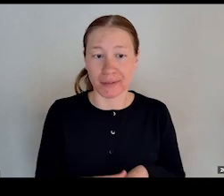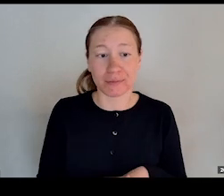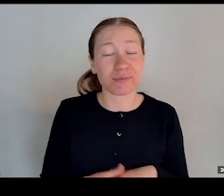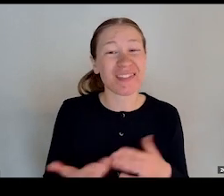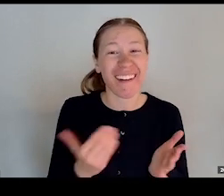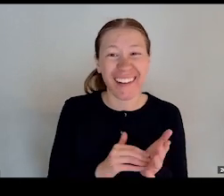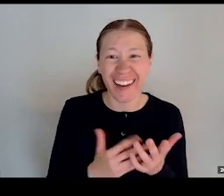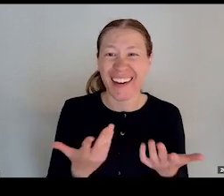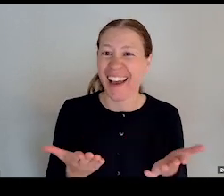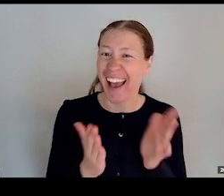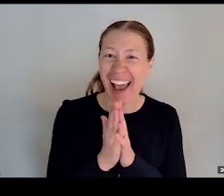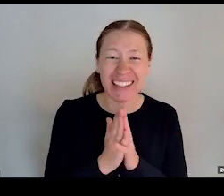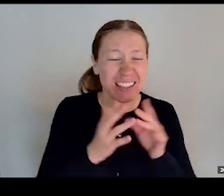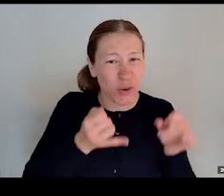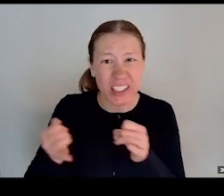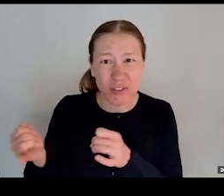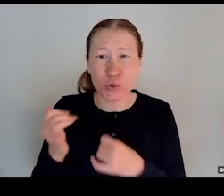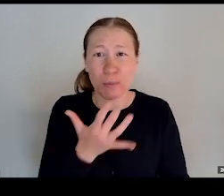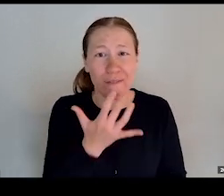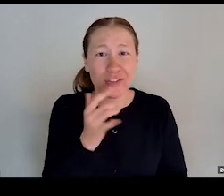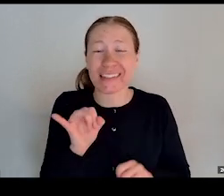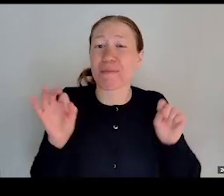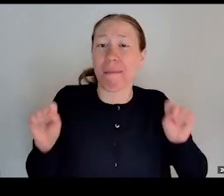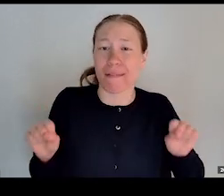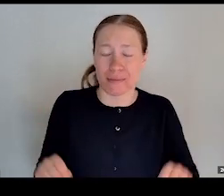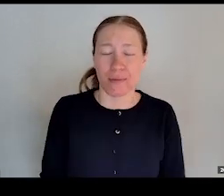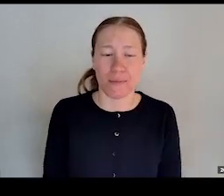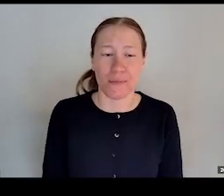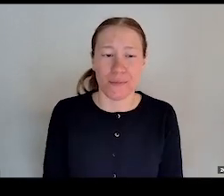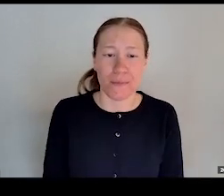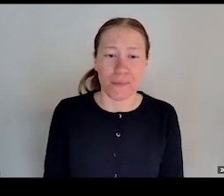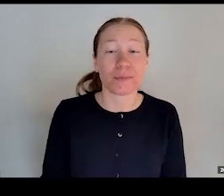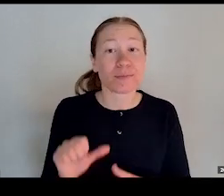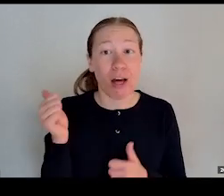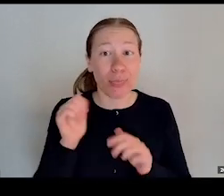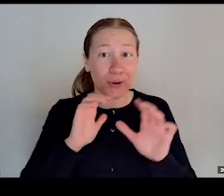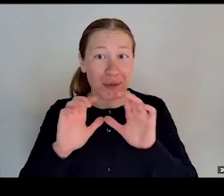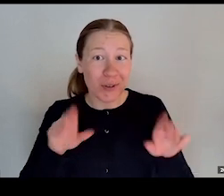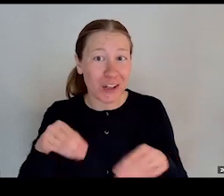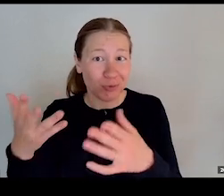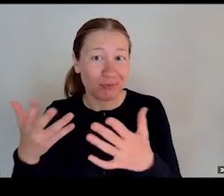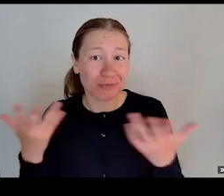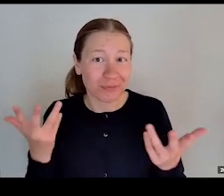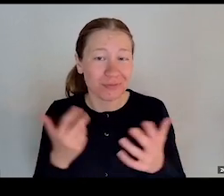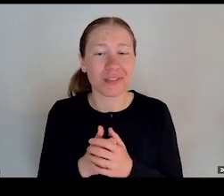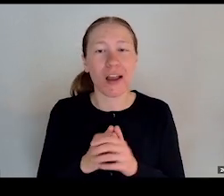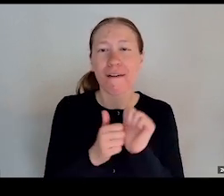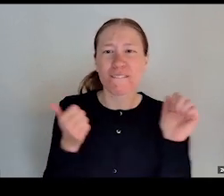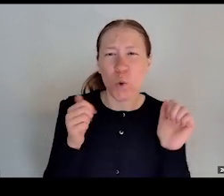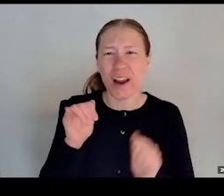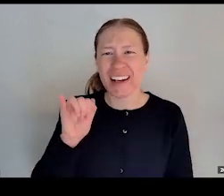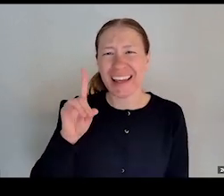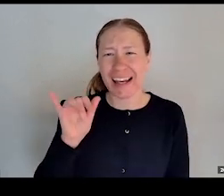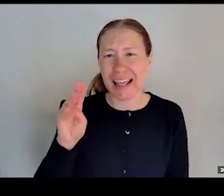offer individual preferences when possible. For other communication recommendations, we want to avoid idioms